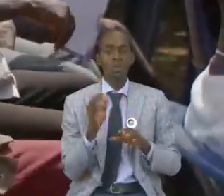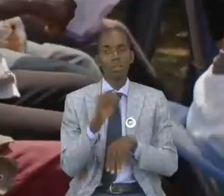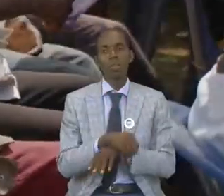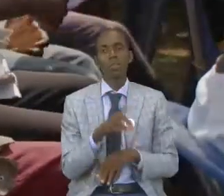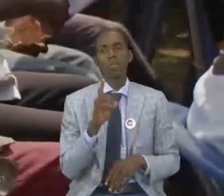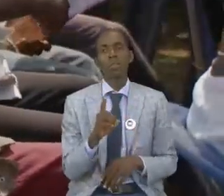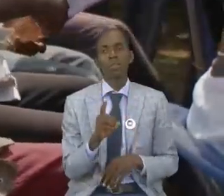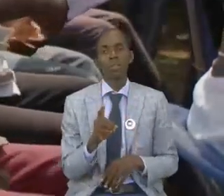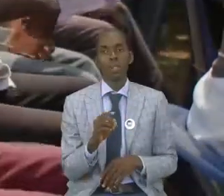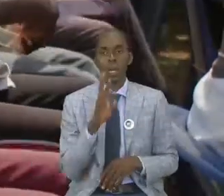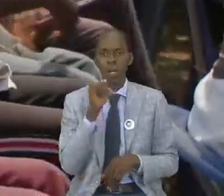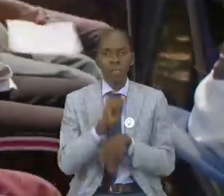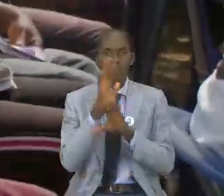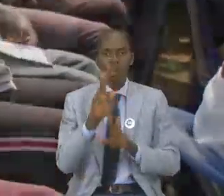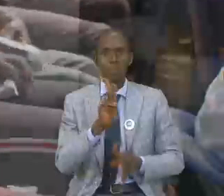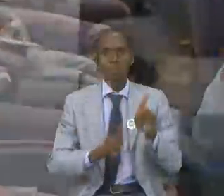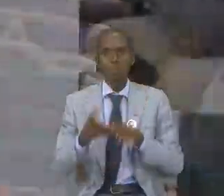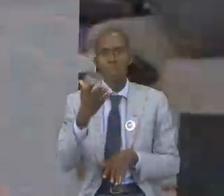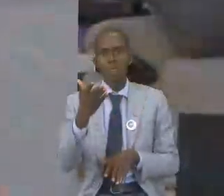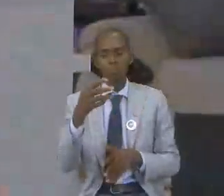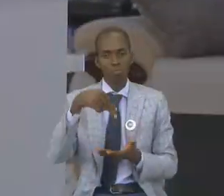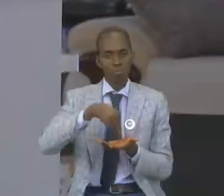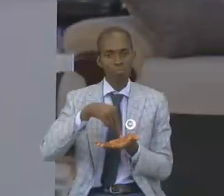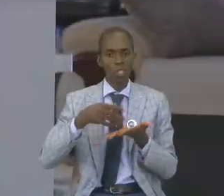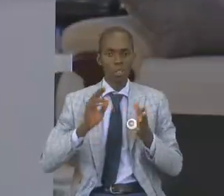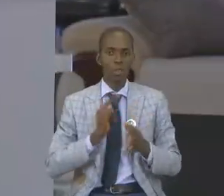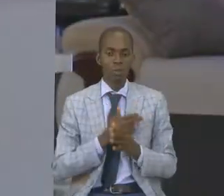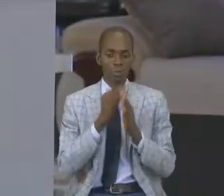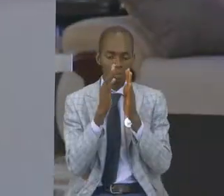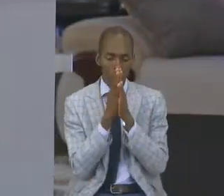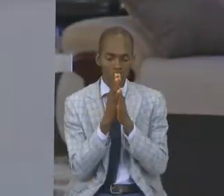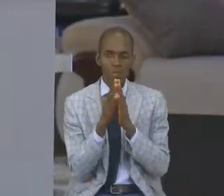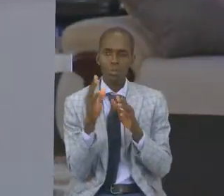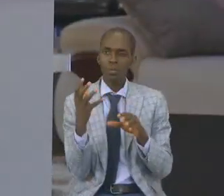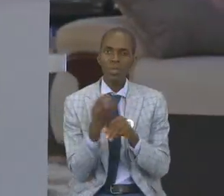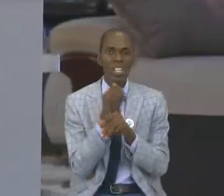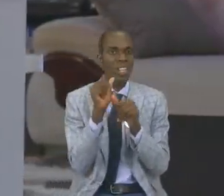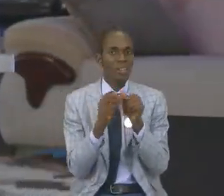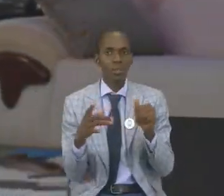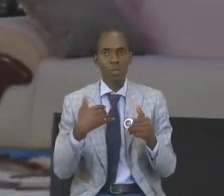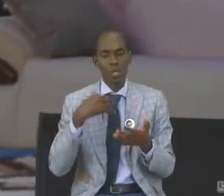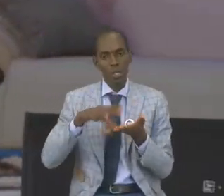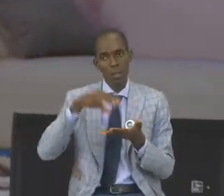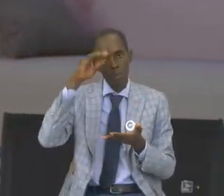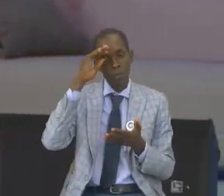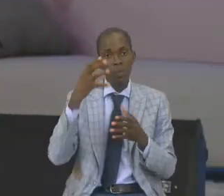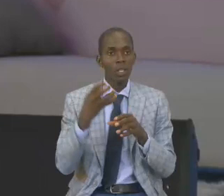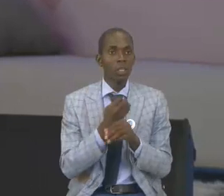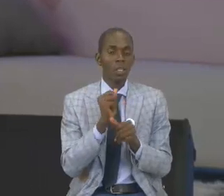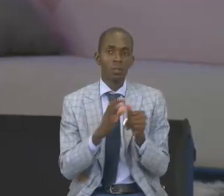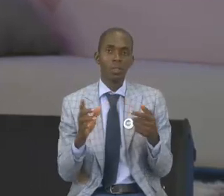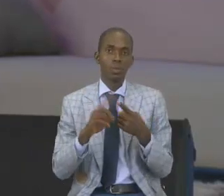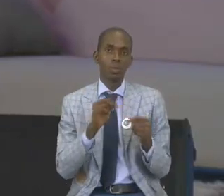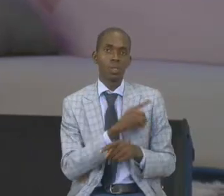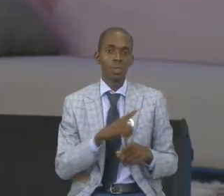Are the conquerors there? Rise up and let us pray. And take everything you have learned. Take everything to the Lord